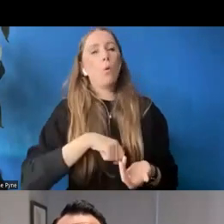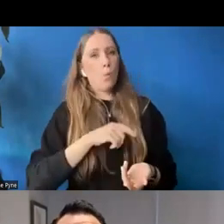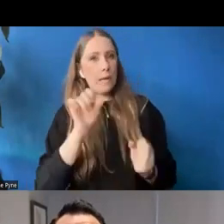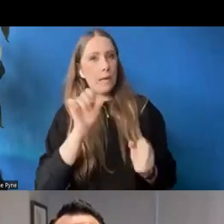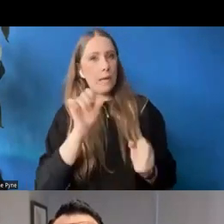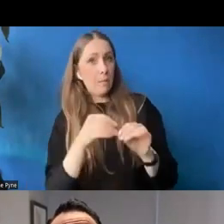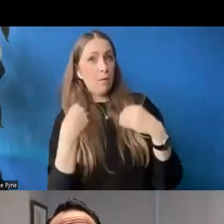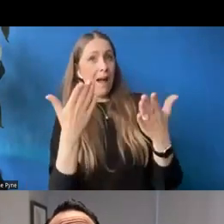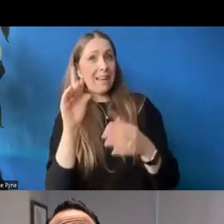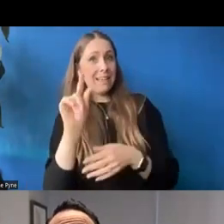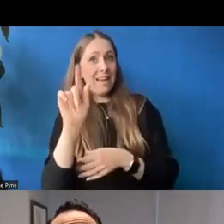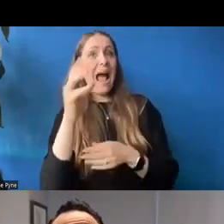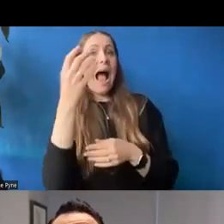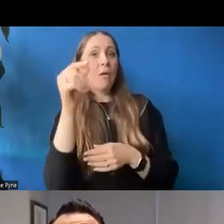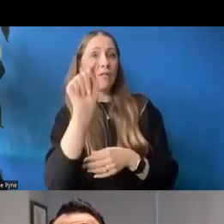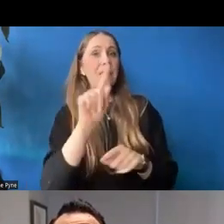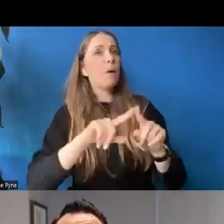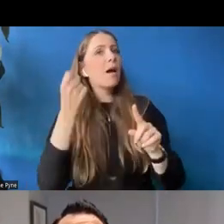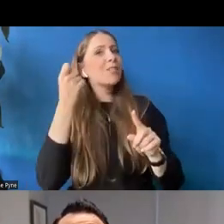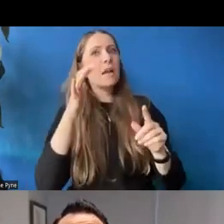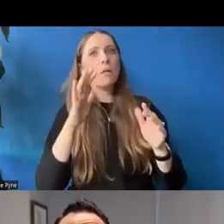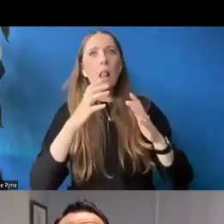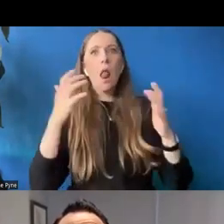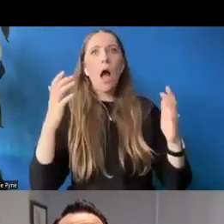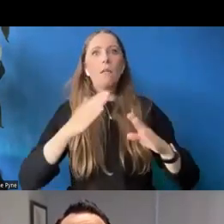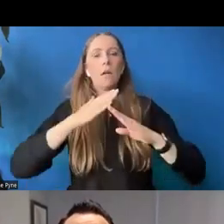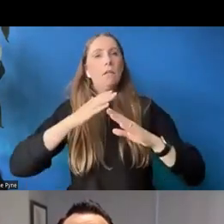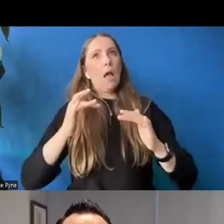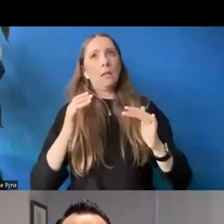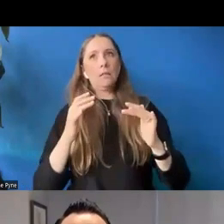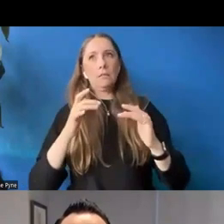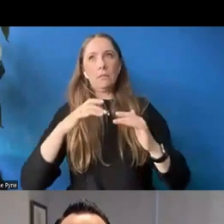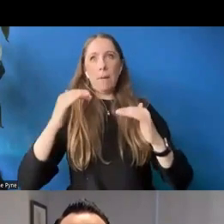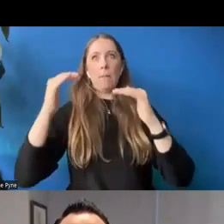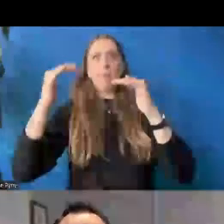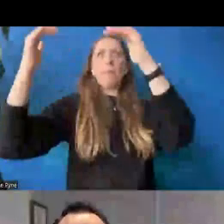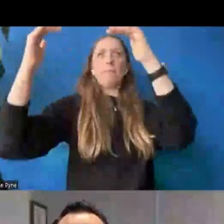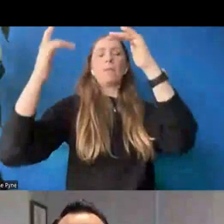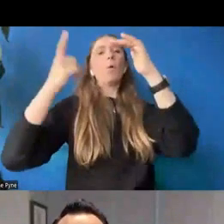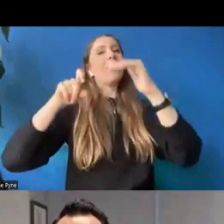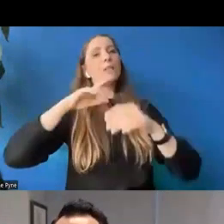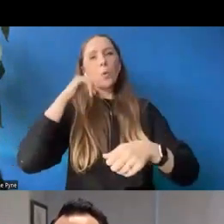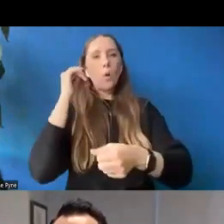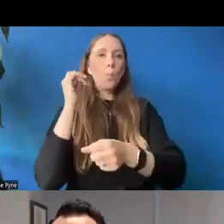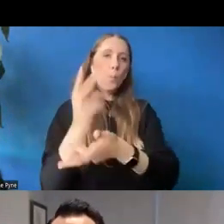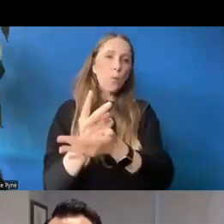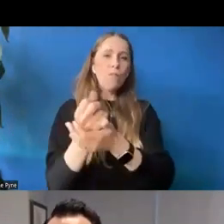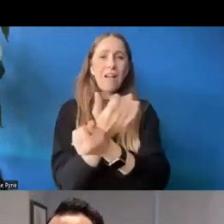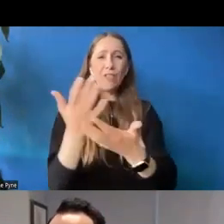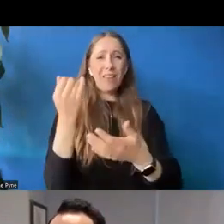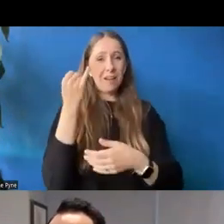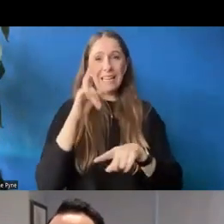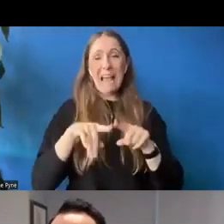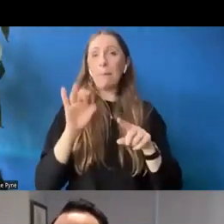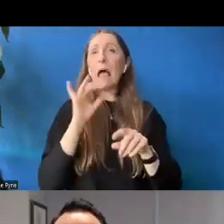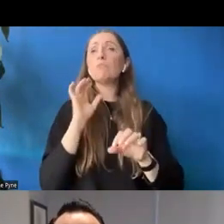the database environment, the bar will be very high to do that, and our data release committee must approve any such instance. In terms